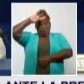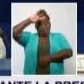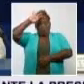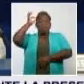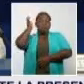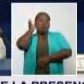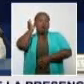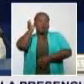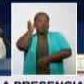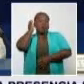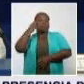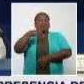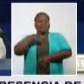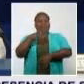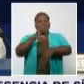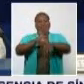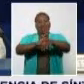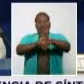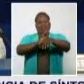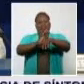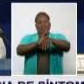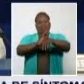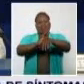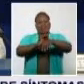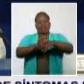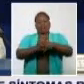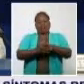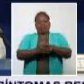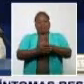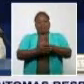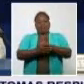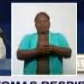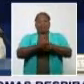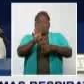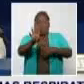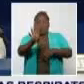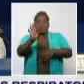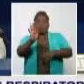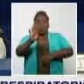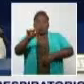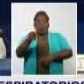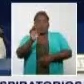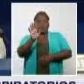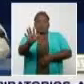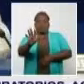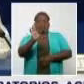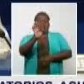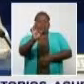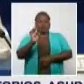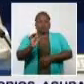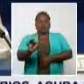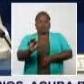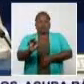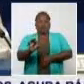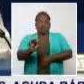865 individuals are of female sex who have had the disease. That is